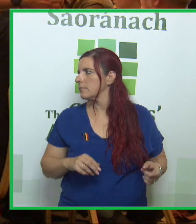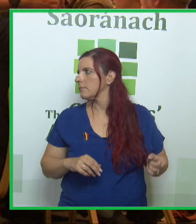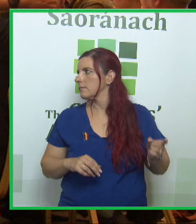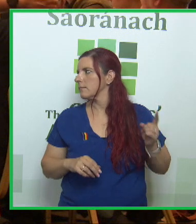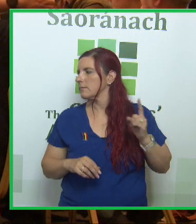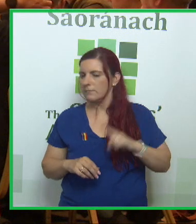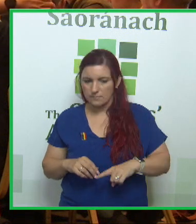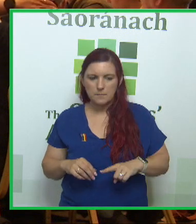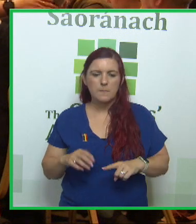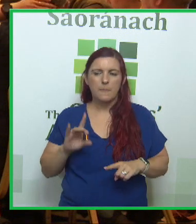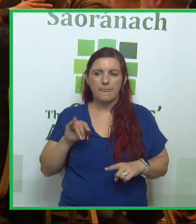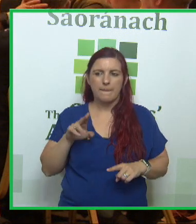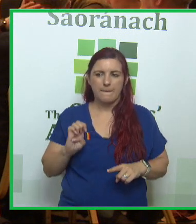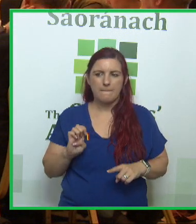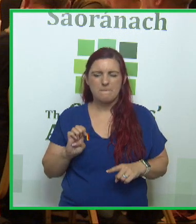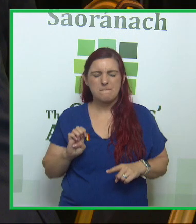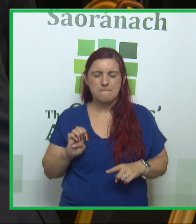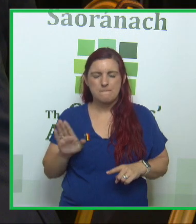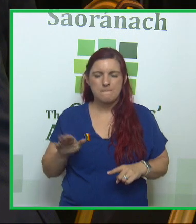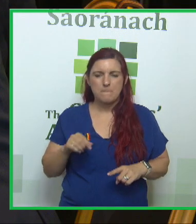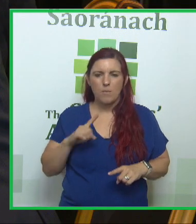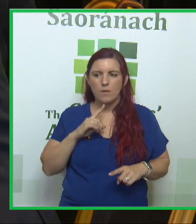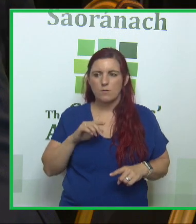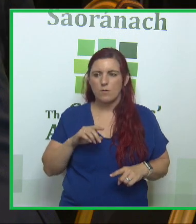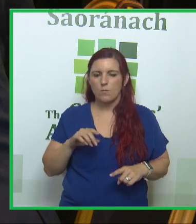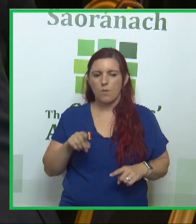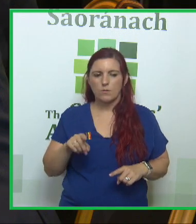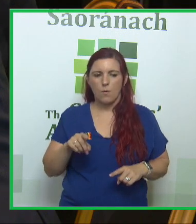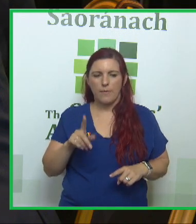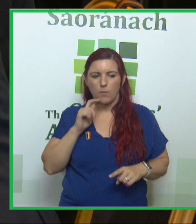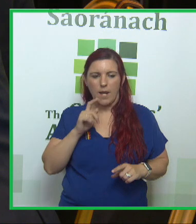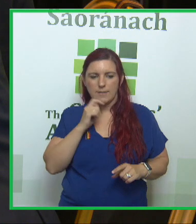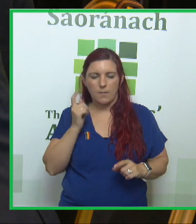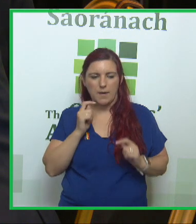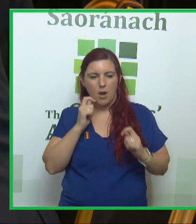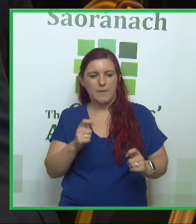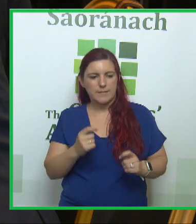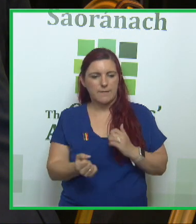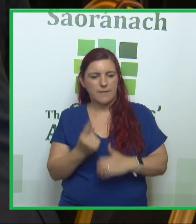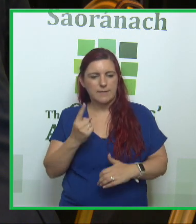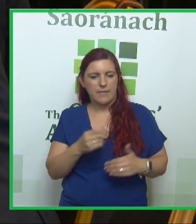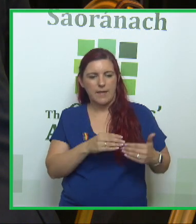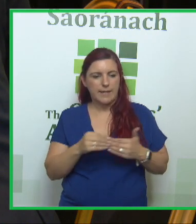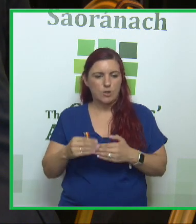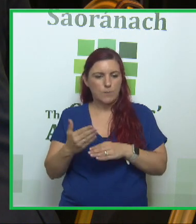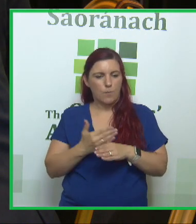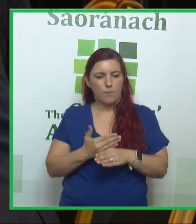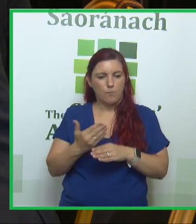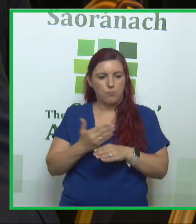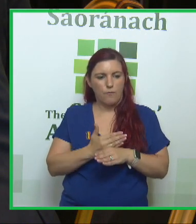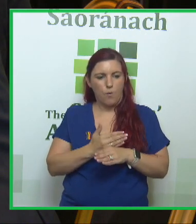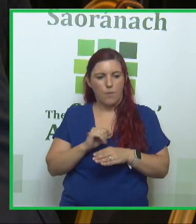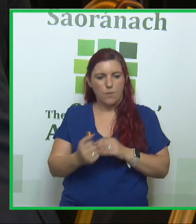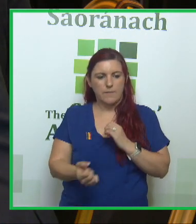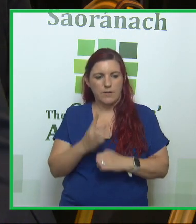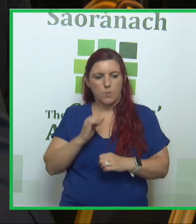of our service, it's a pop-up service that will be at nominated events. And in the lead up to those events, we have quite detailed